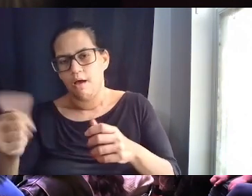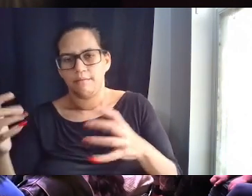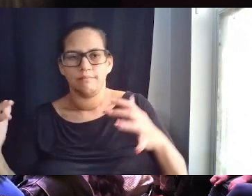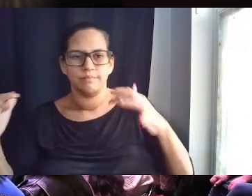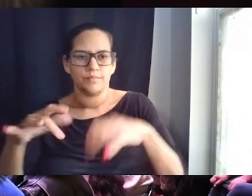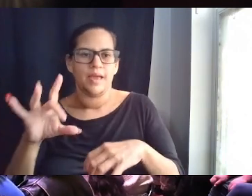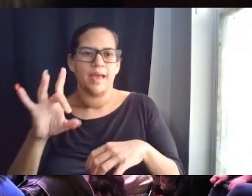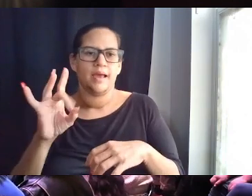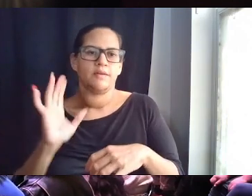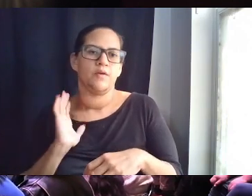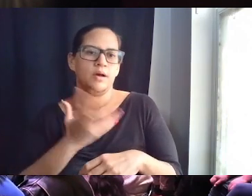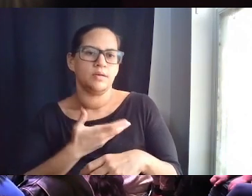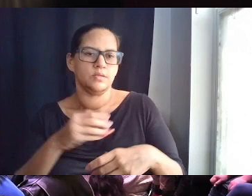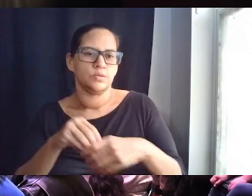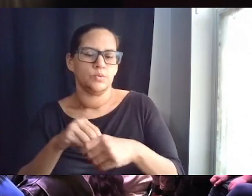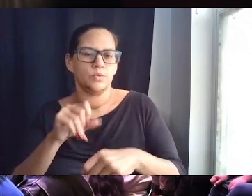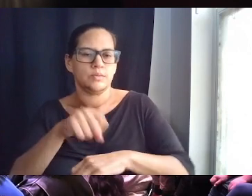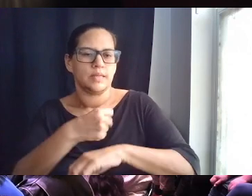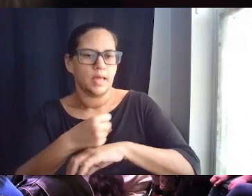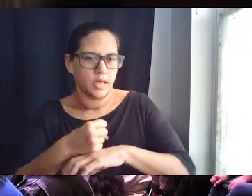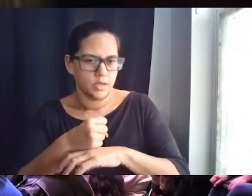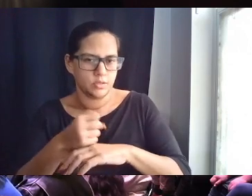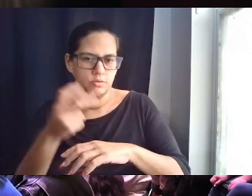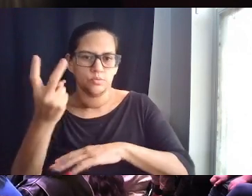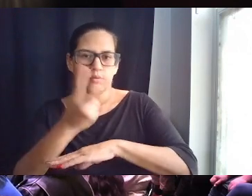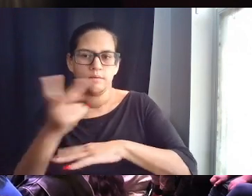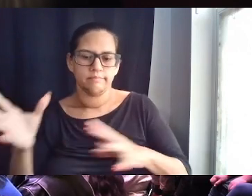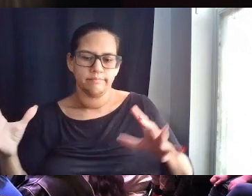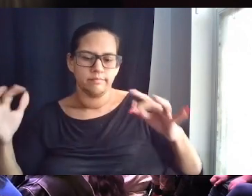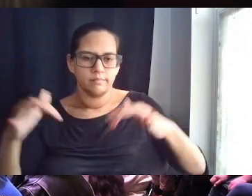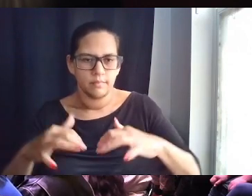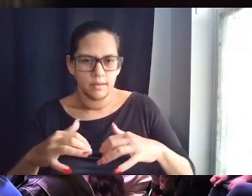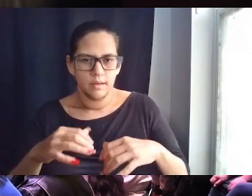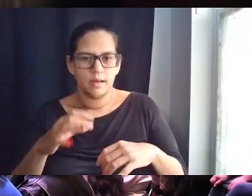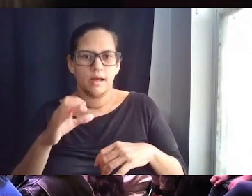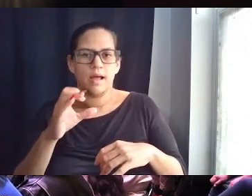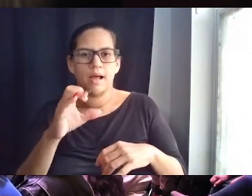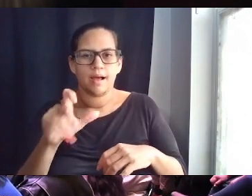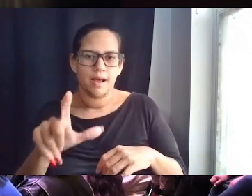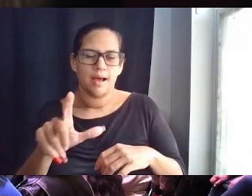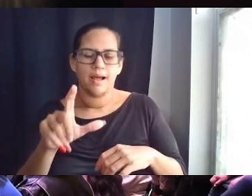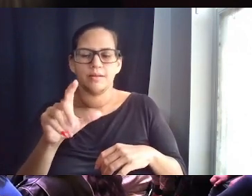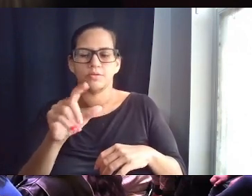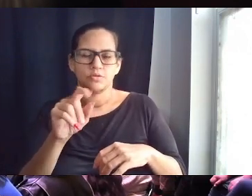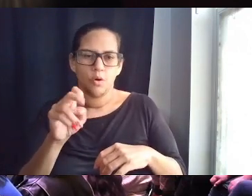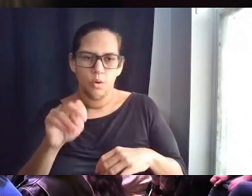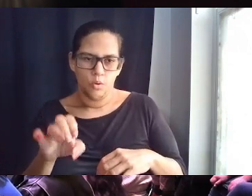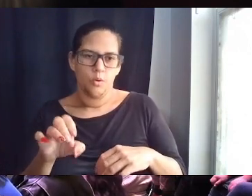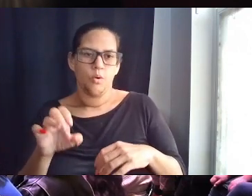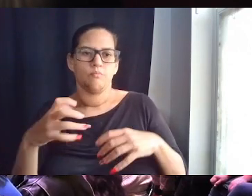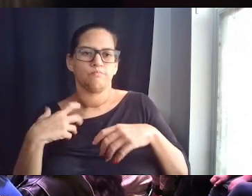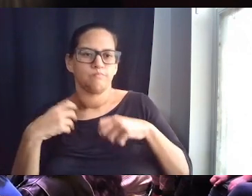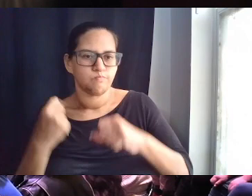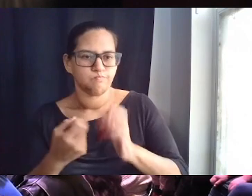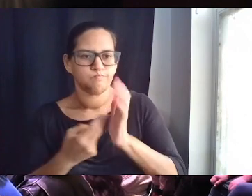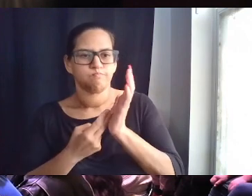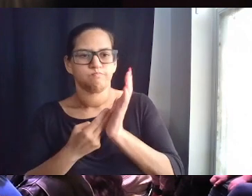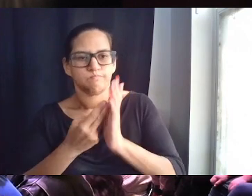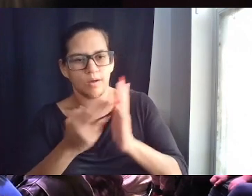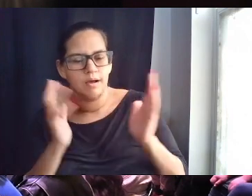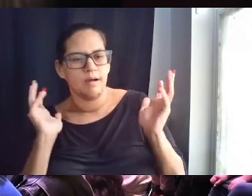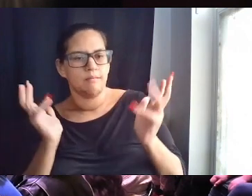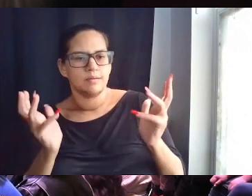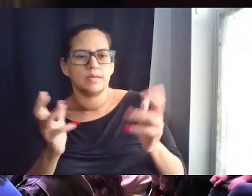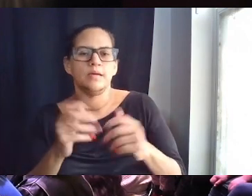Over 2 days, Karen convened a calzón quitado conversation, a bold, honest, unsparing discussion where we